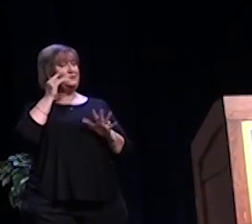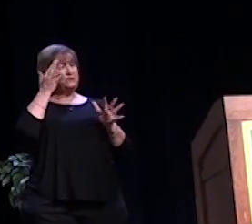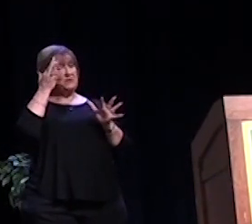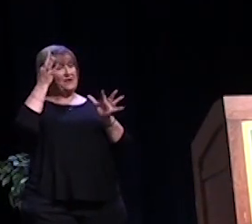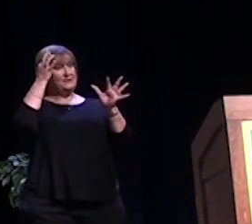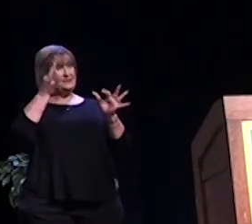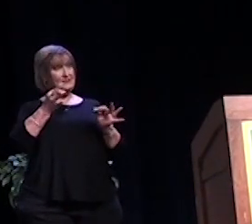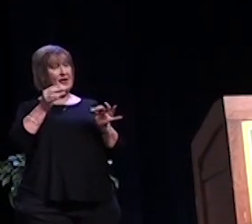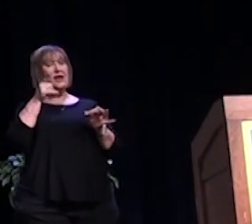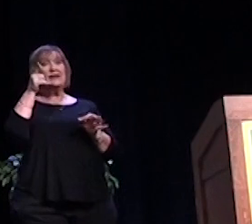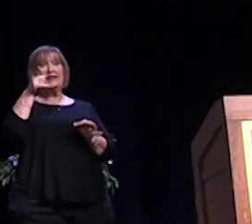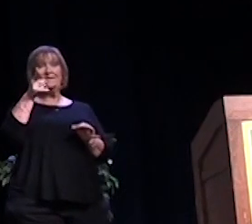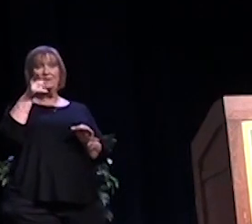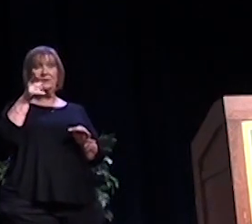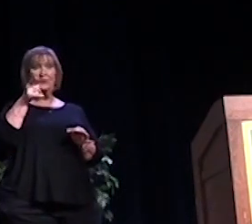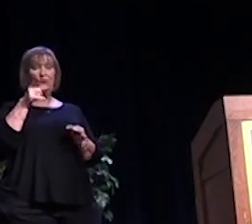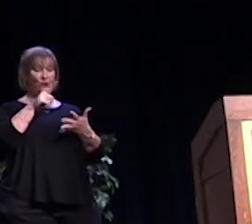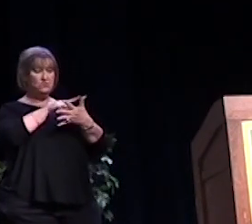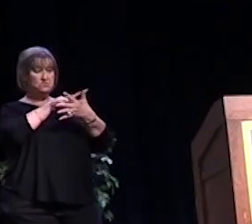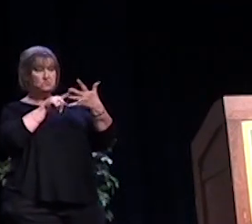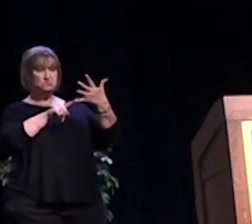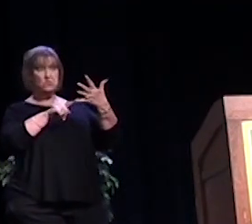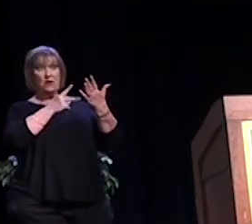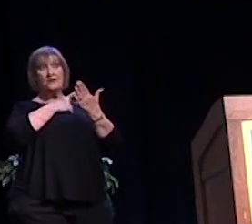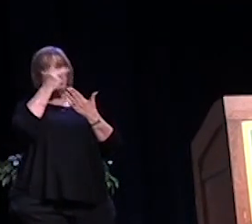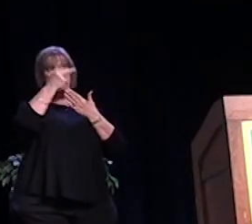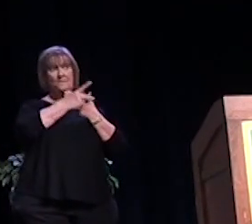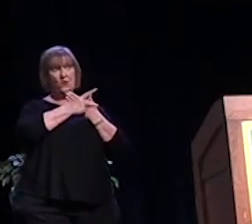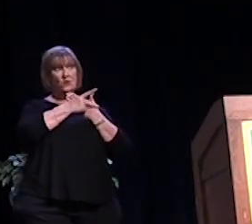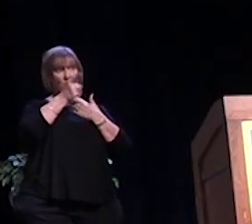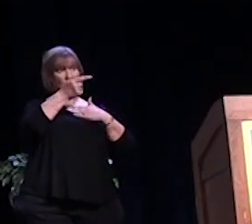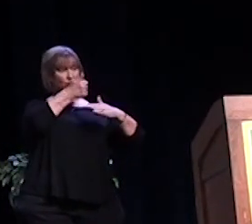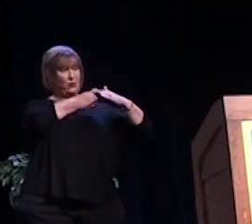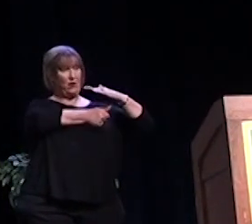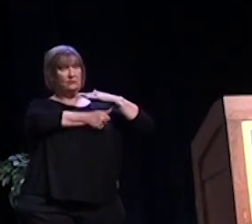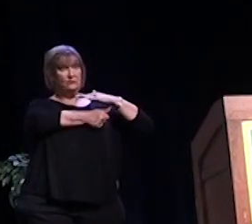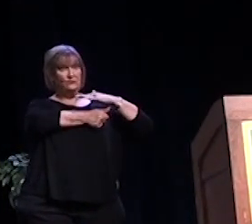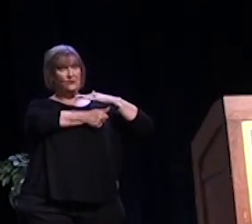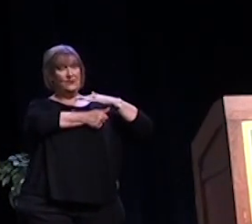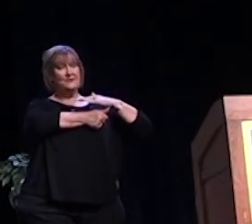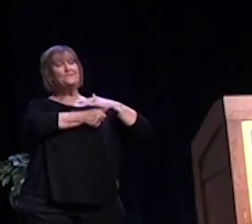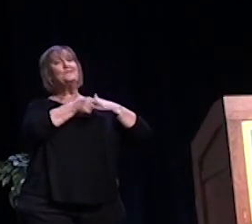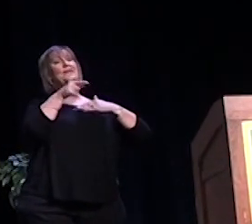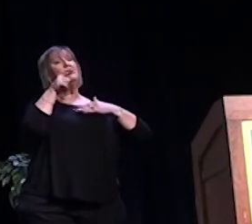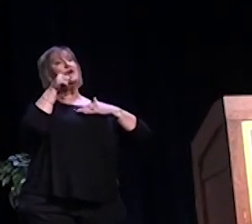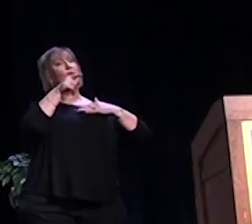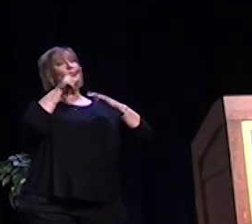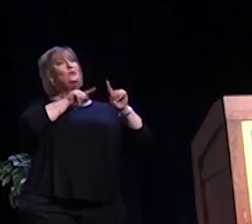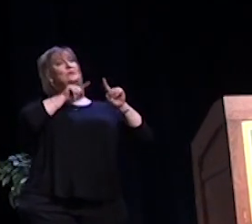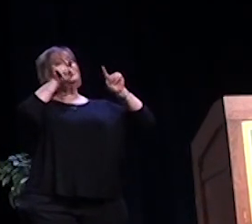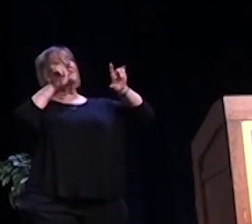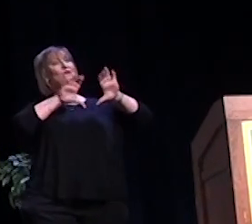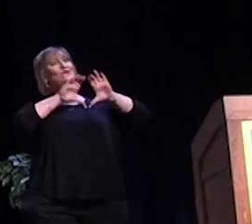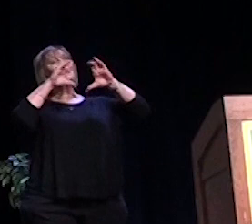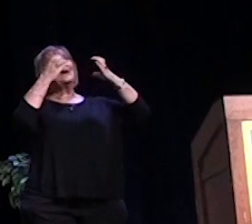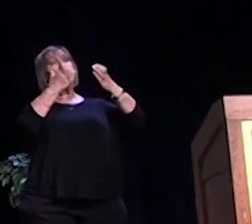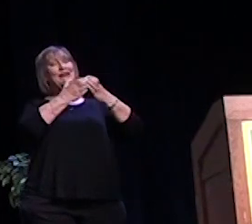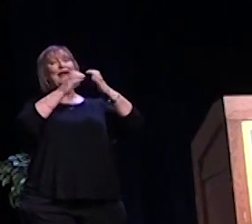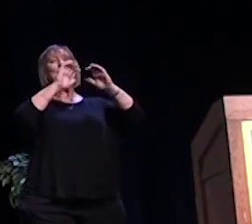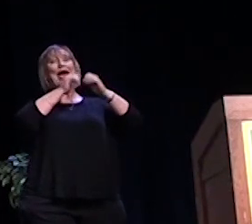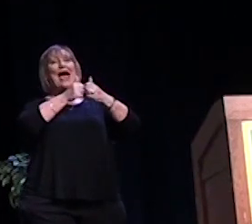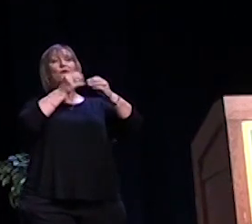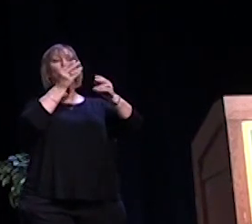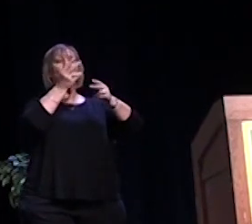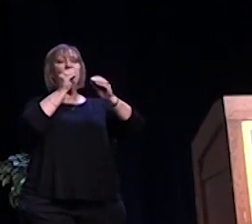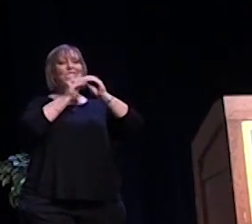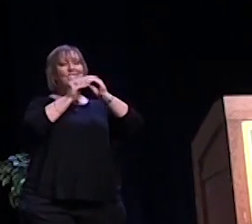are a beneficiary of one of these programs, then you need to take a home maintenance class, a home maintenance